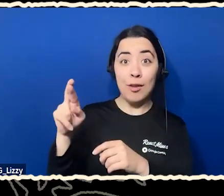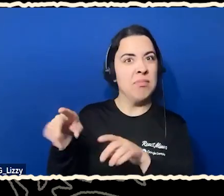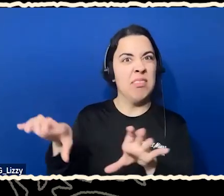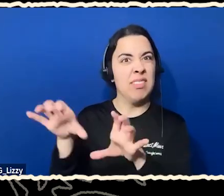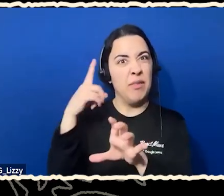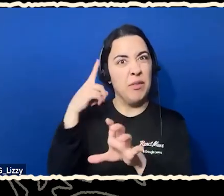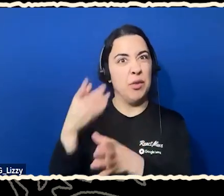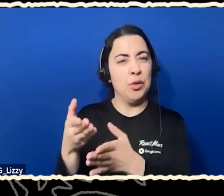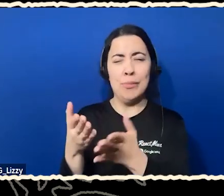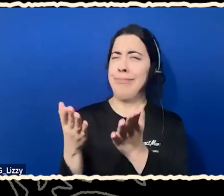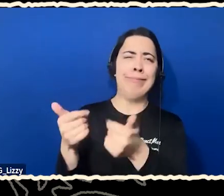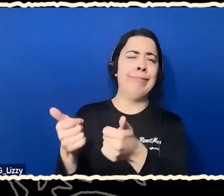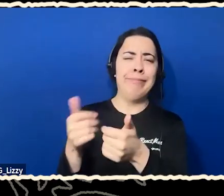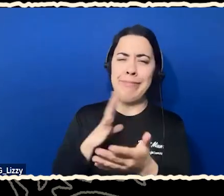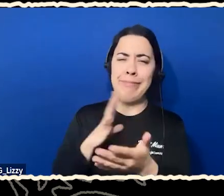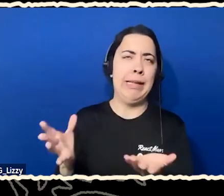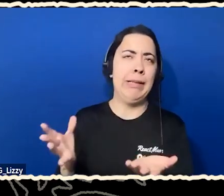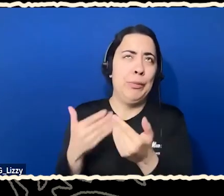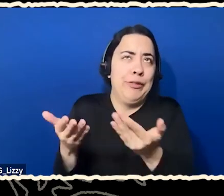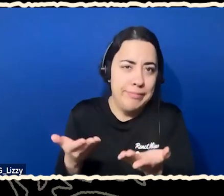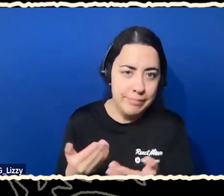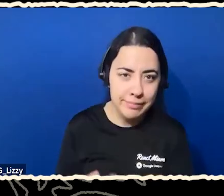whatever, it's fine.